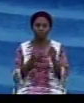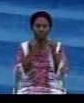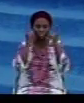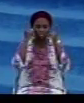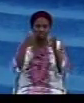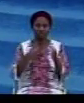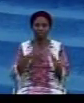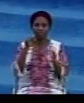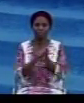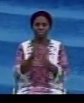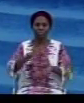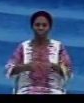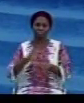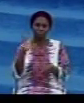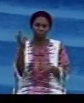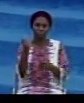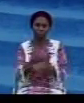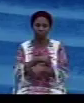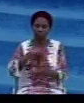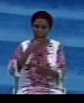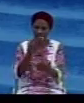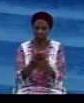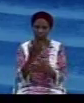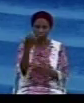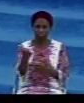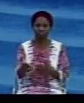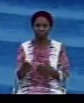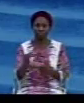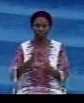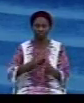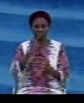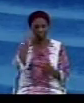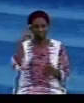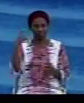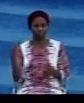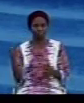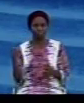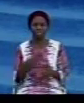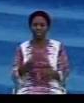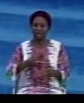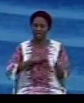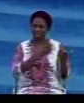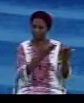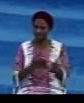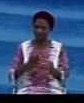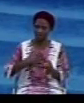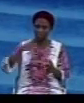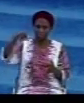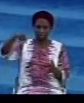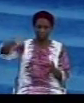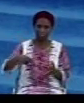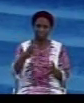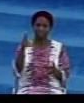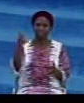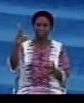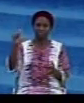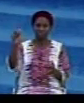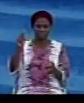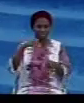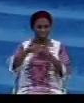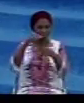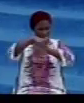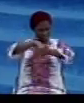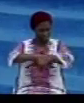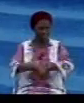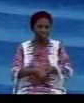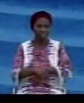ni mo lala mo tun yo adua yen se lo mo tun gbe Quran laarin oru ti ma tun ka te mo se ka Quran tan